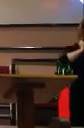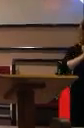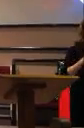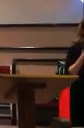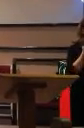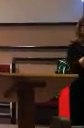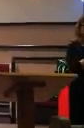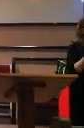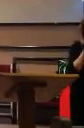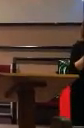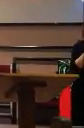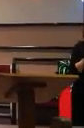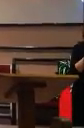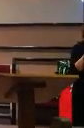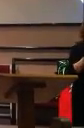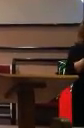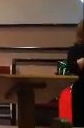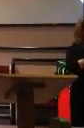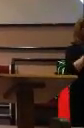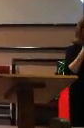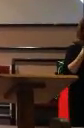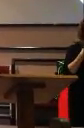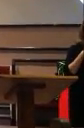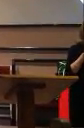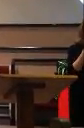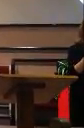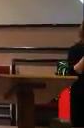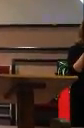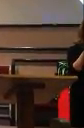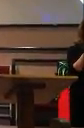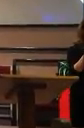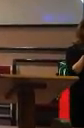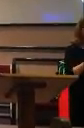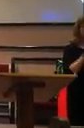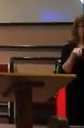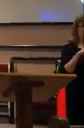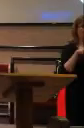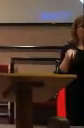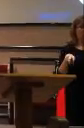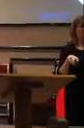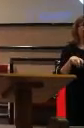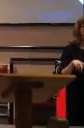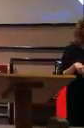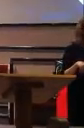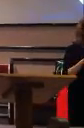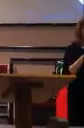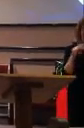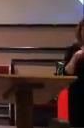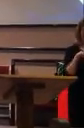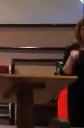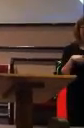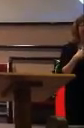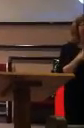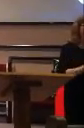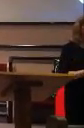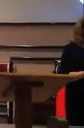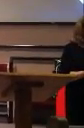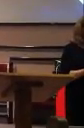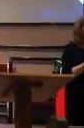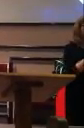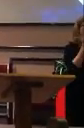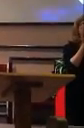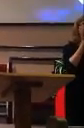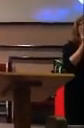Members of the old governing board, which included me and Brian Parker going off, as well as Liz Sortie going off.